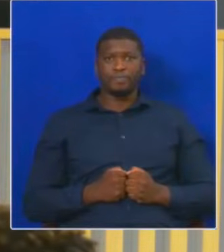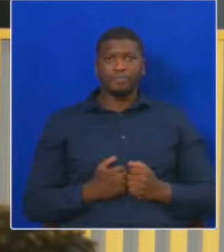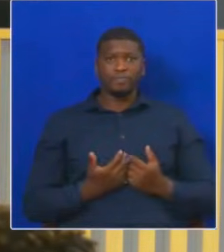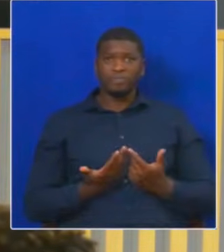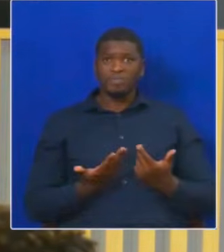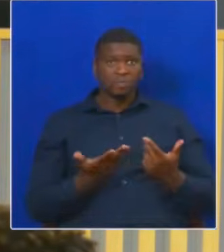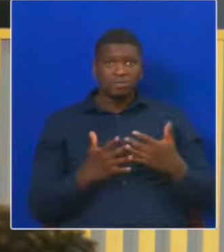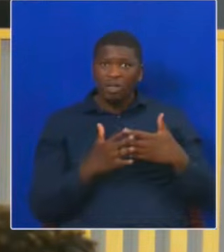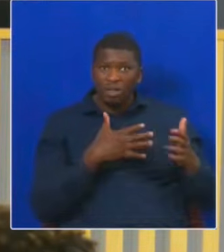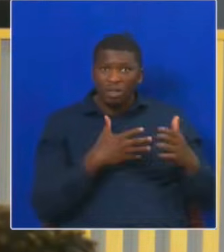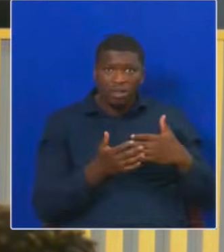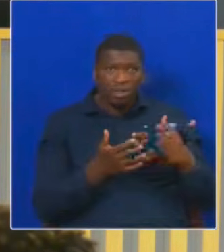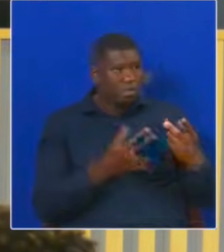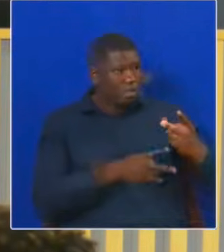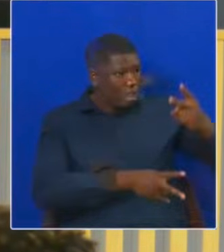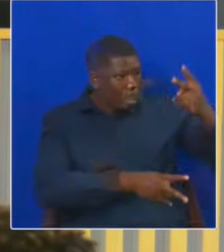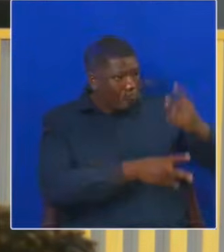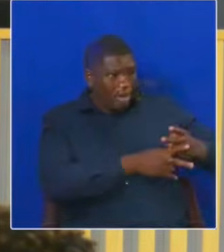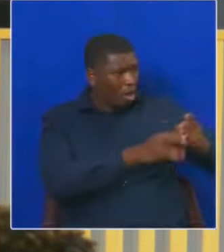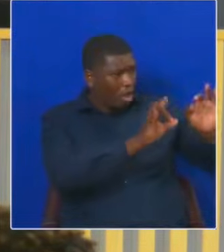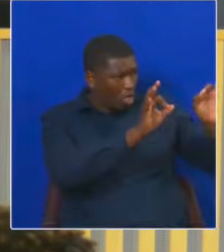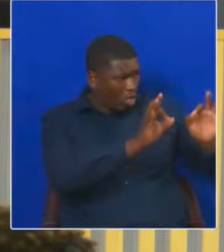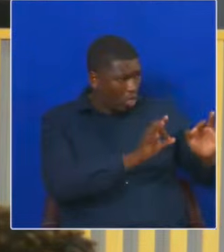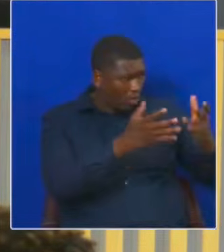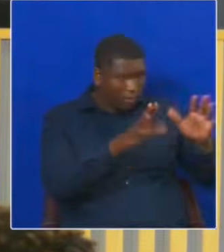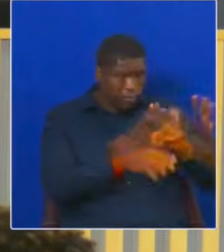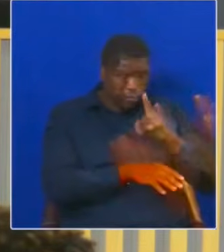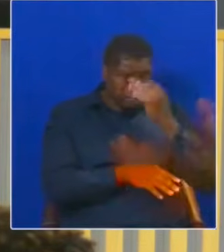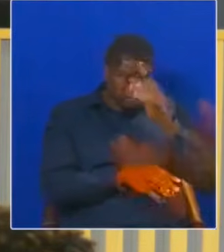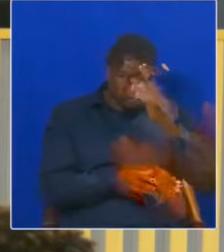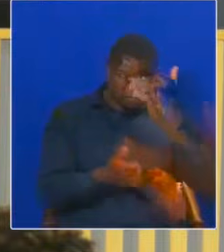know if the firearms have been returned to CAT security?